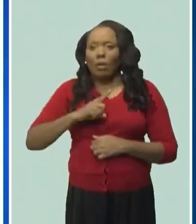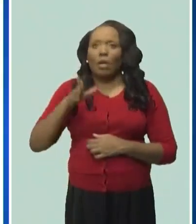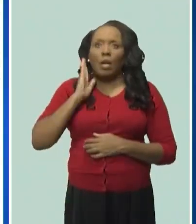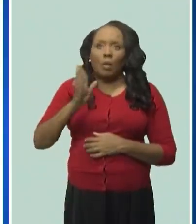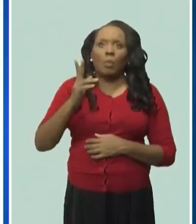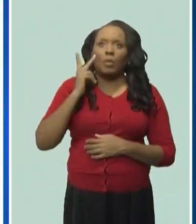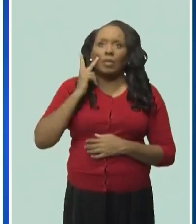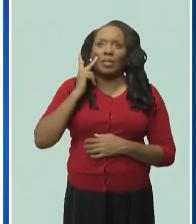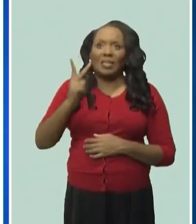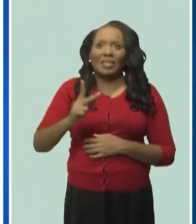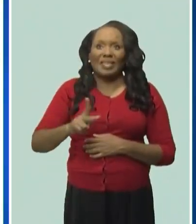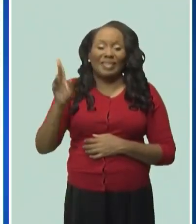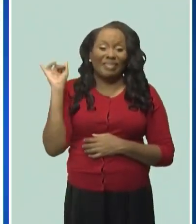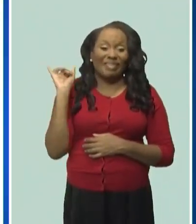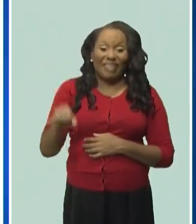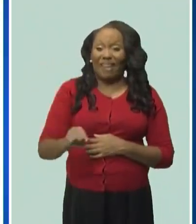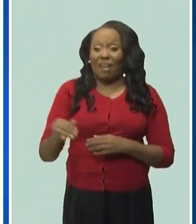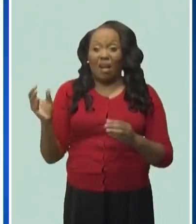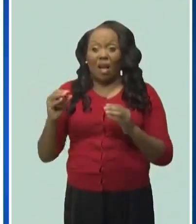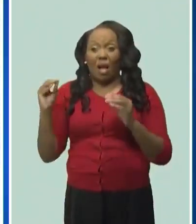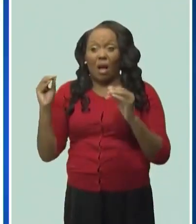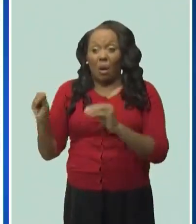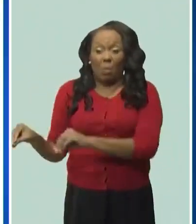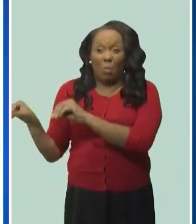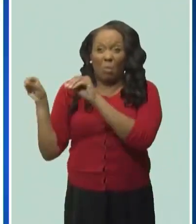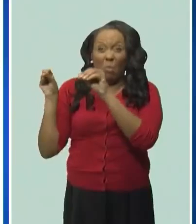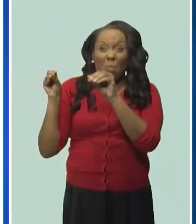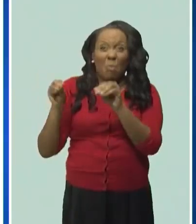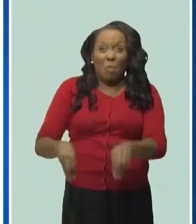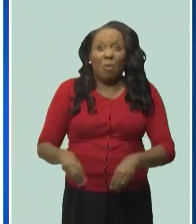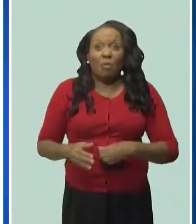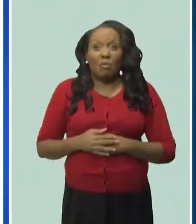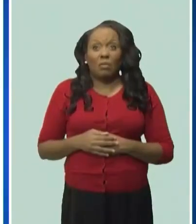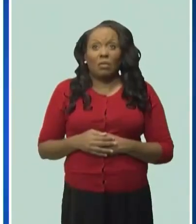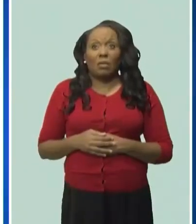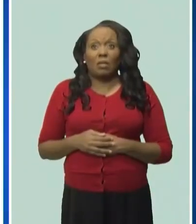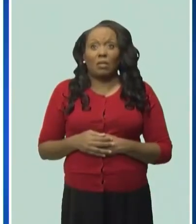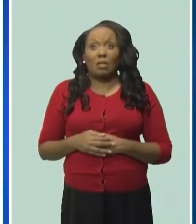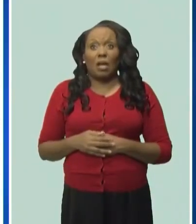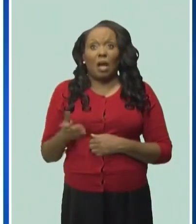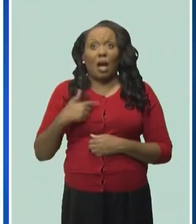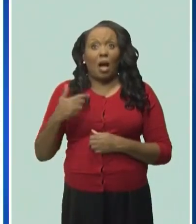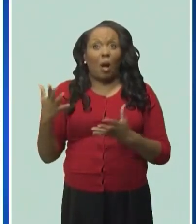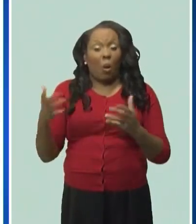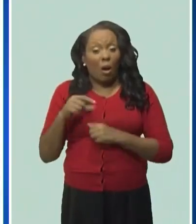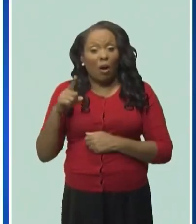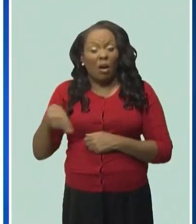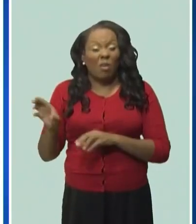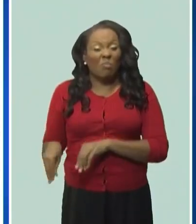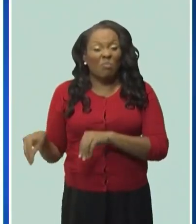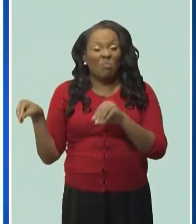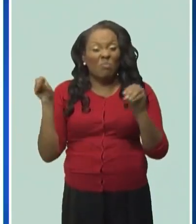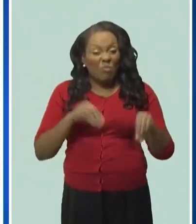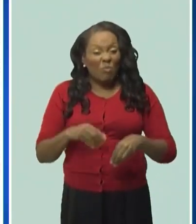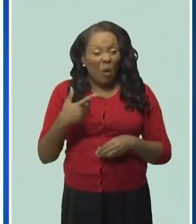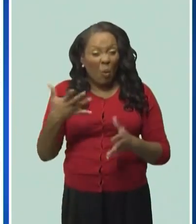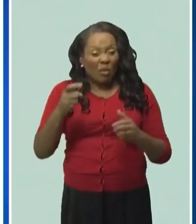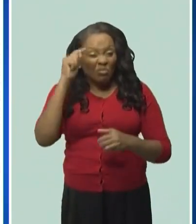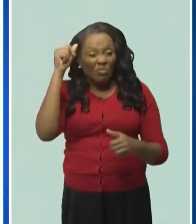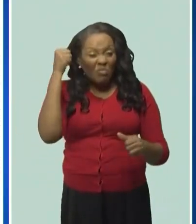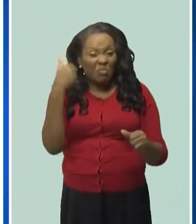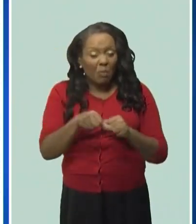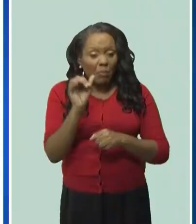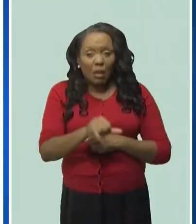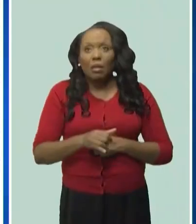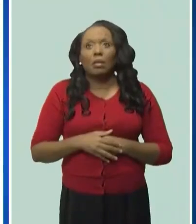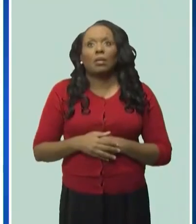the last drop of blood. Put it in your report. Speaking during the third community meeting